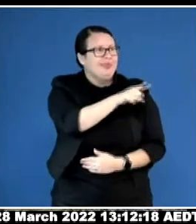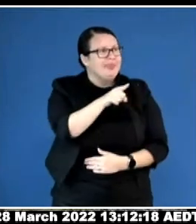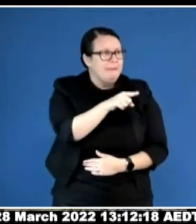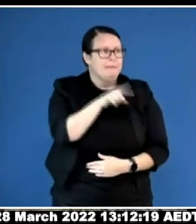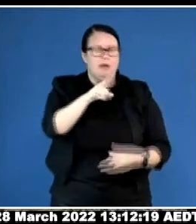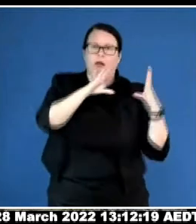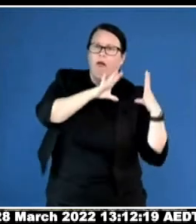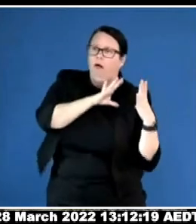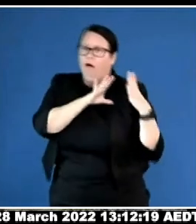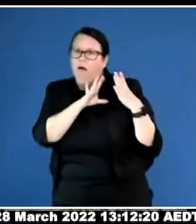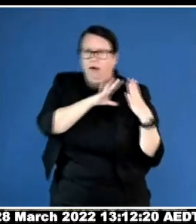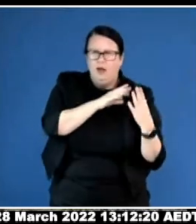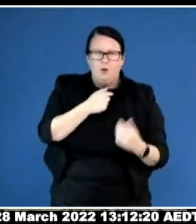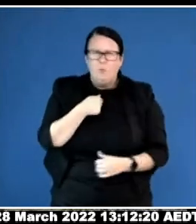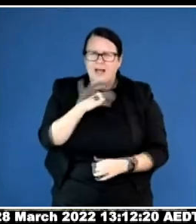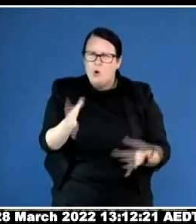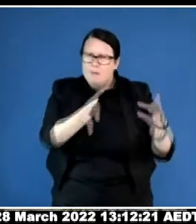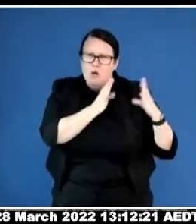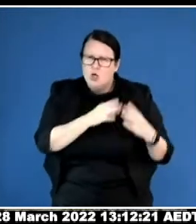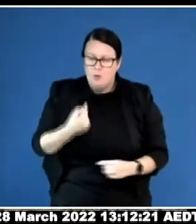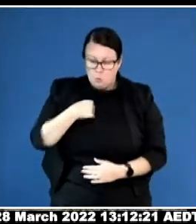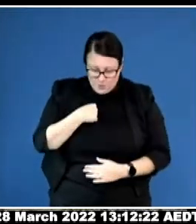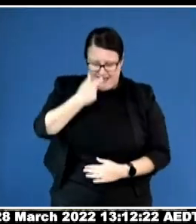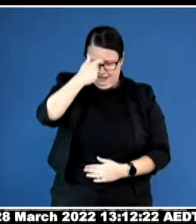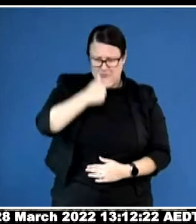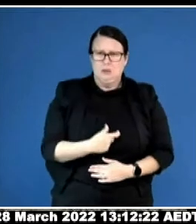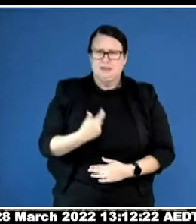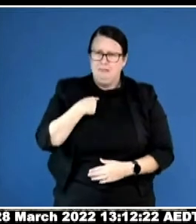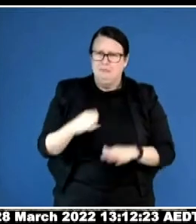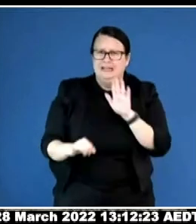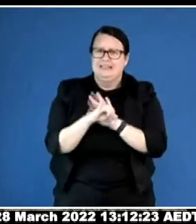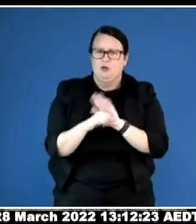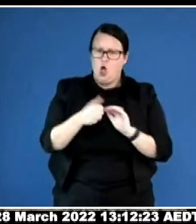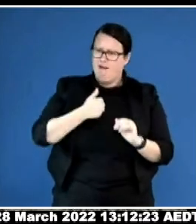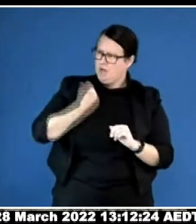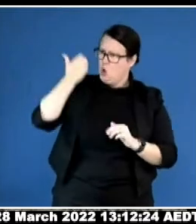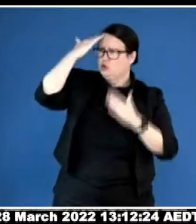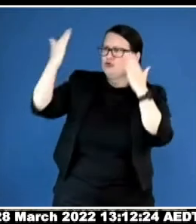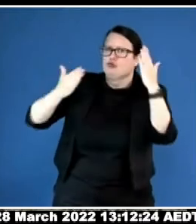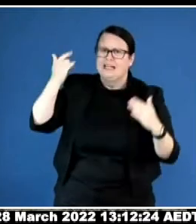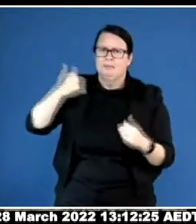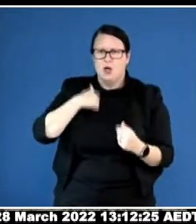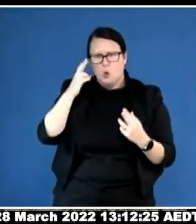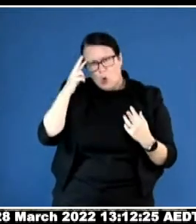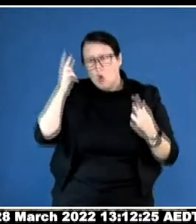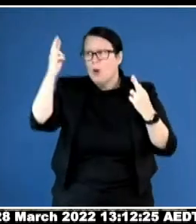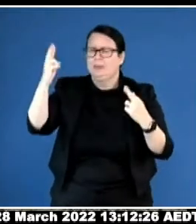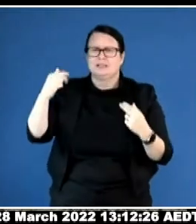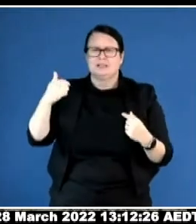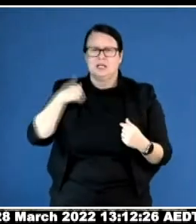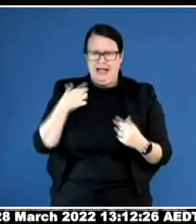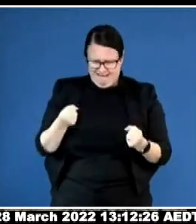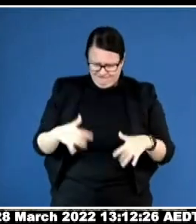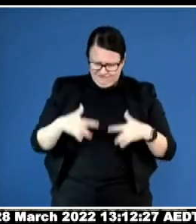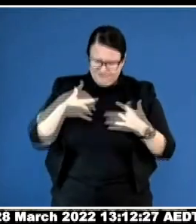after. And we're not. We're people. We're individuals. We have dreams. We have hopes. We have, you know, feelings. We're